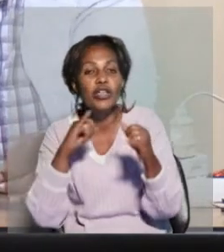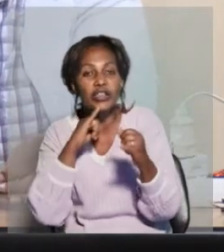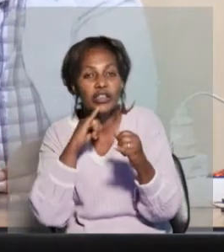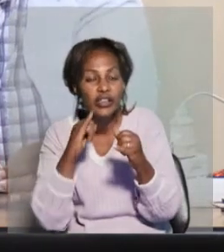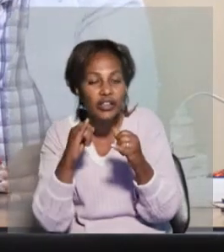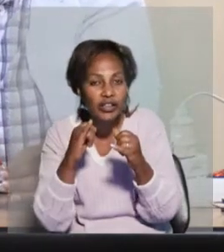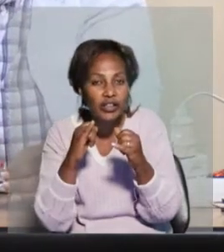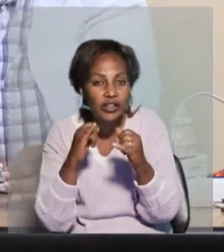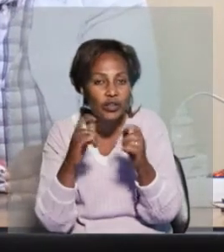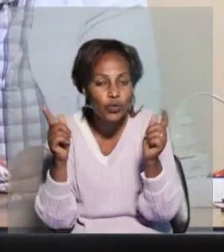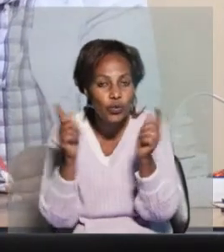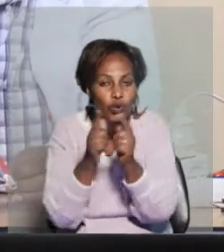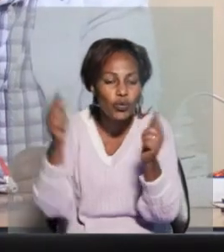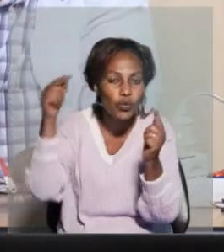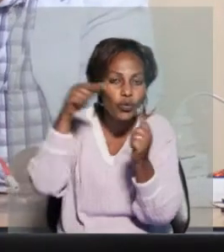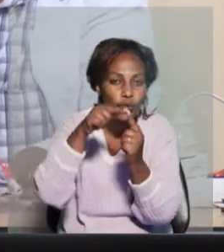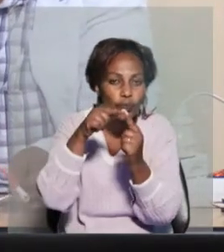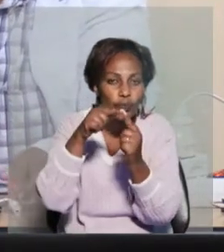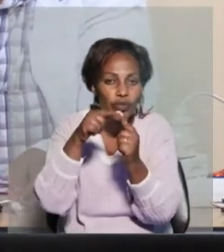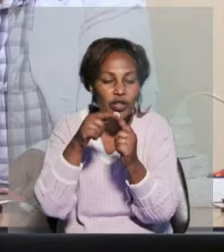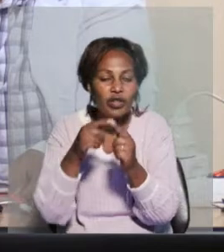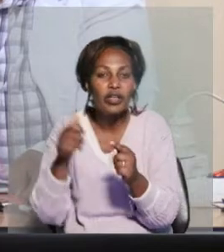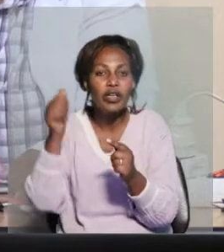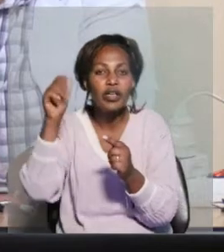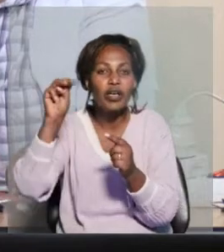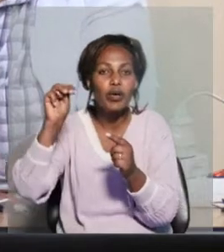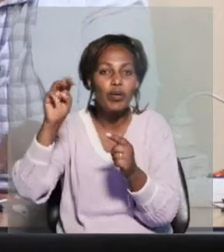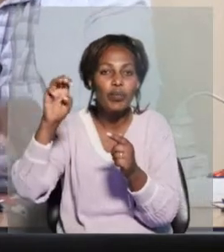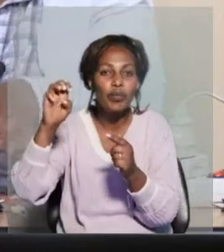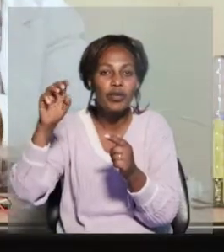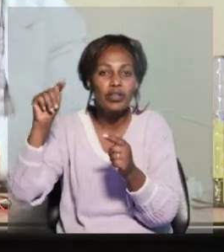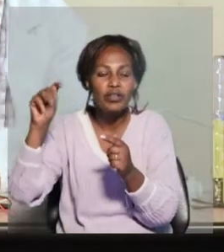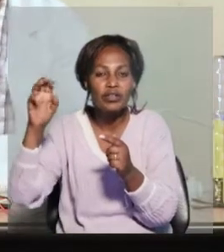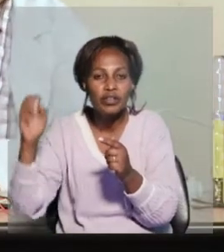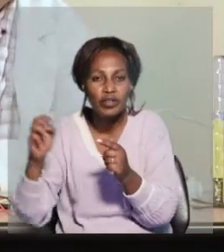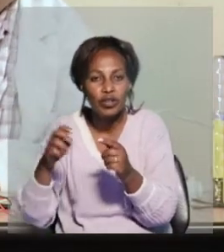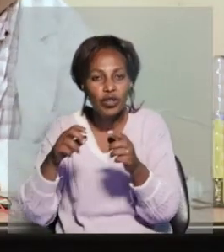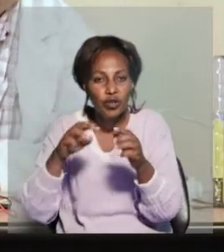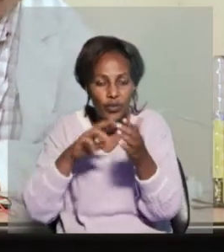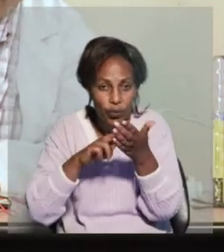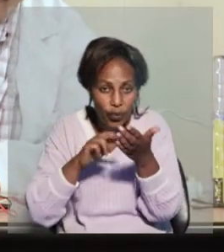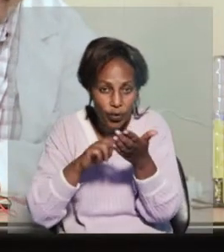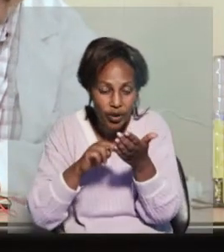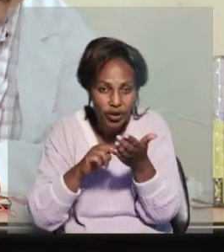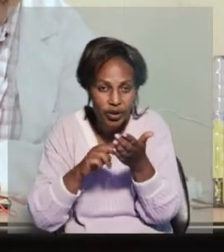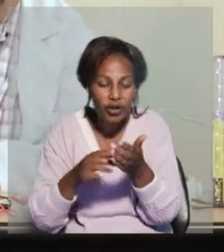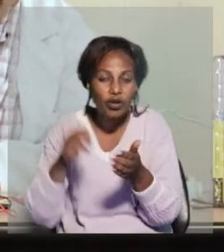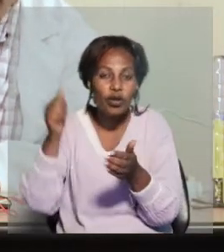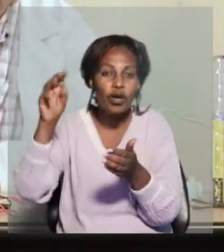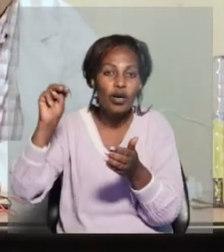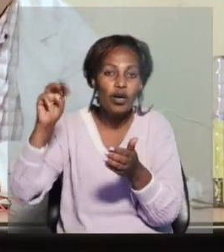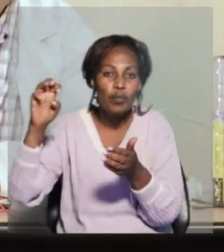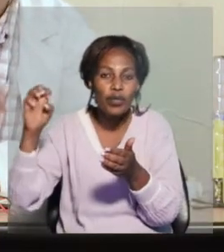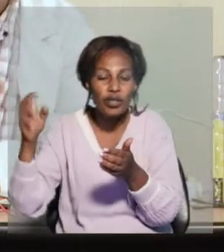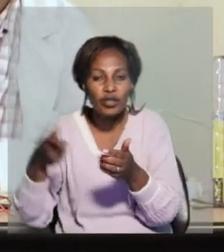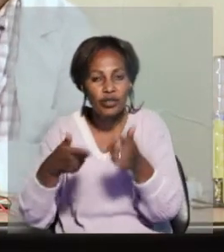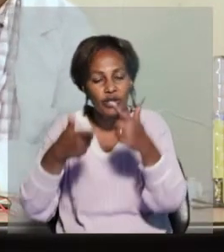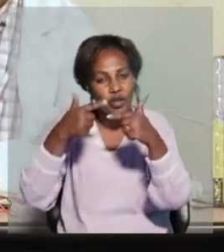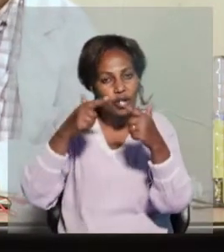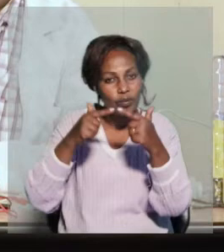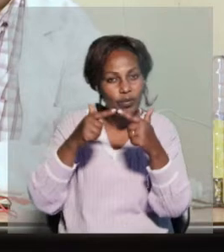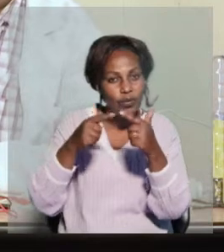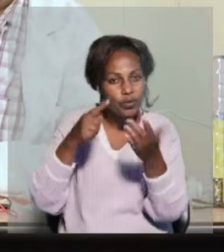connected to the ammeter via this red string, and from the ammeter we come to this